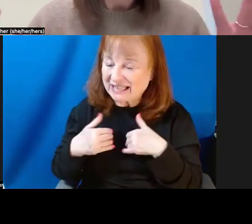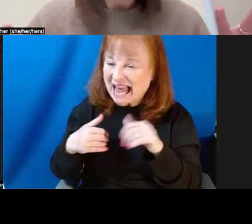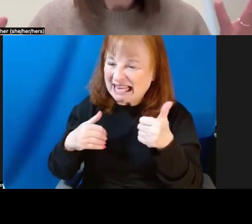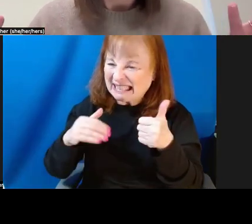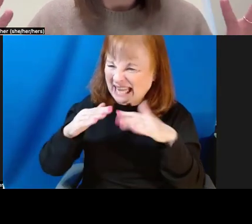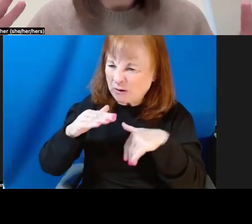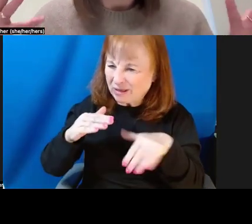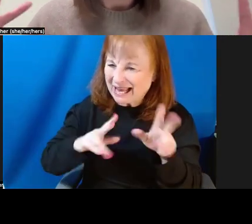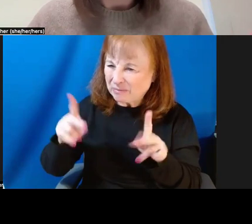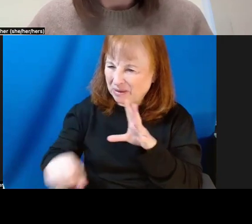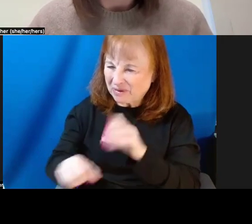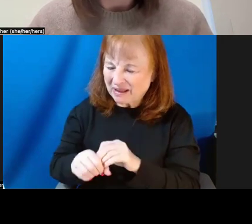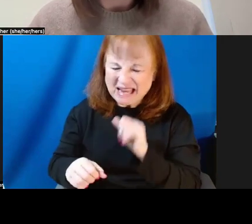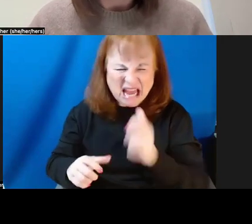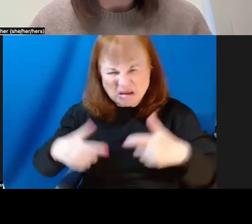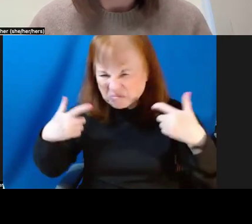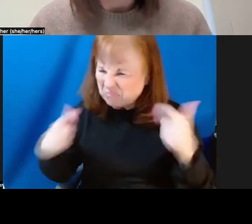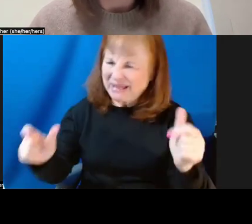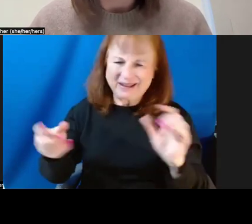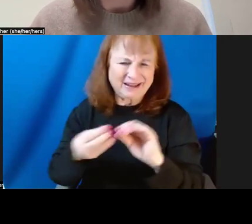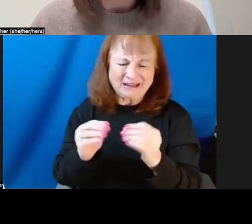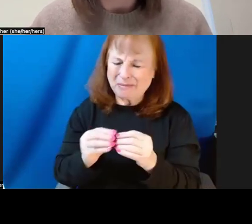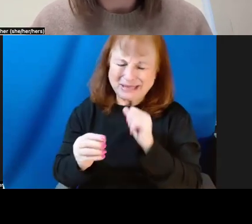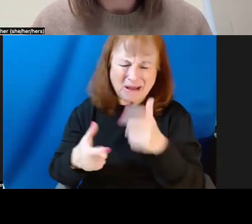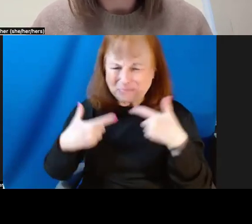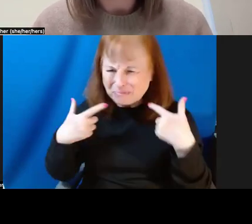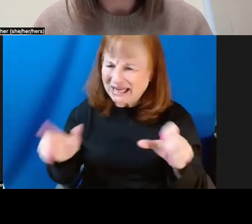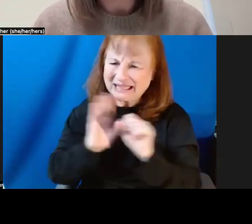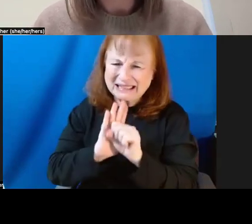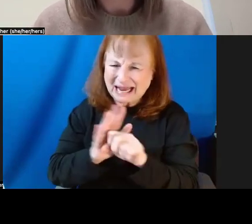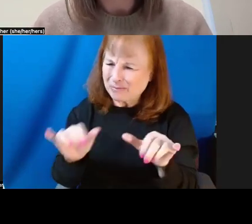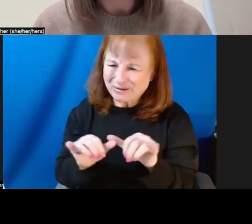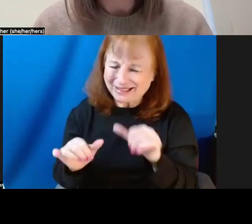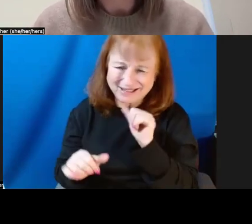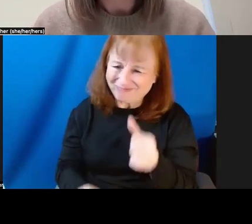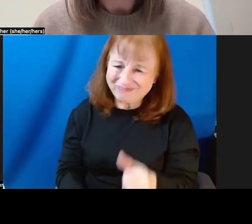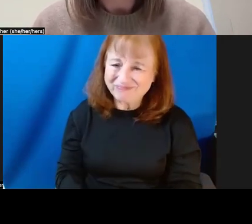not looking at enormous sample sizes here.